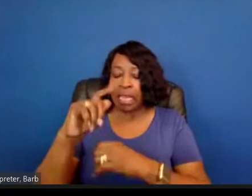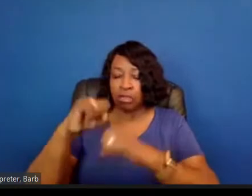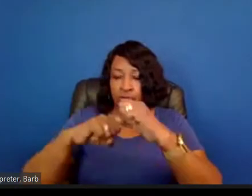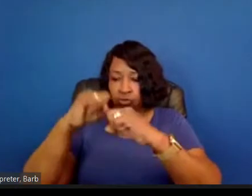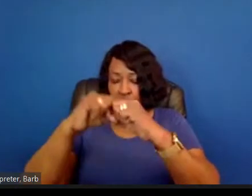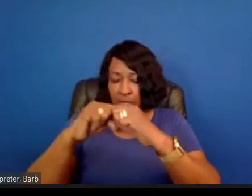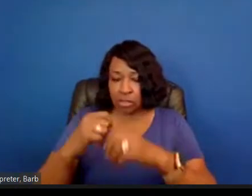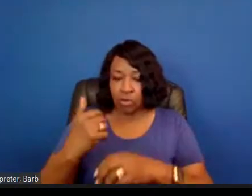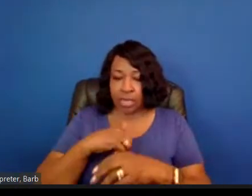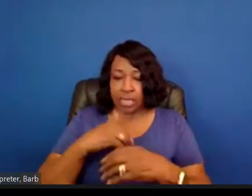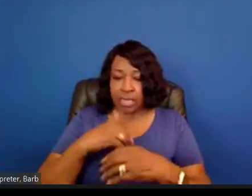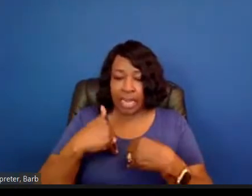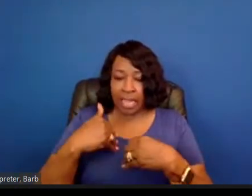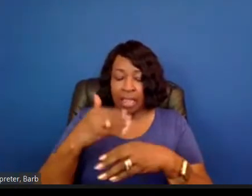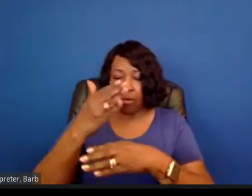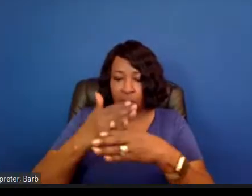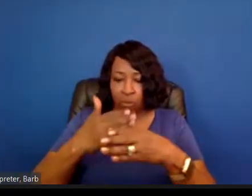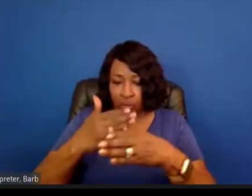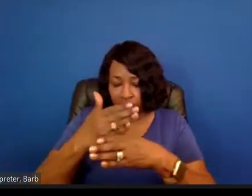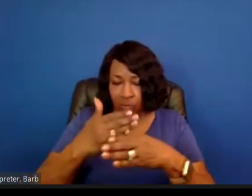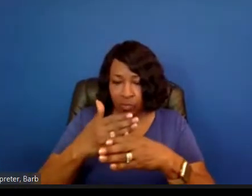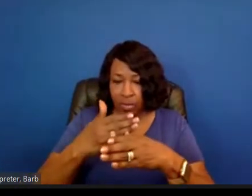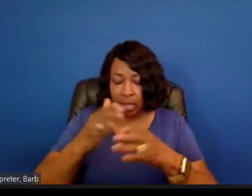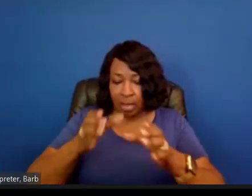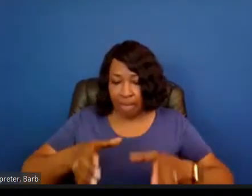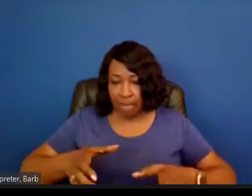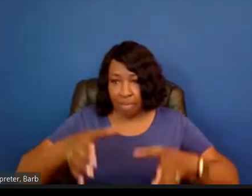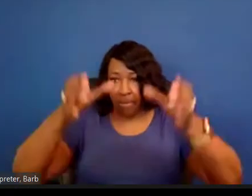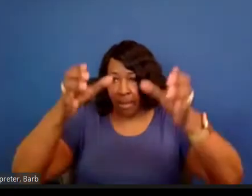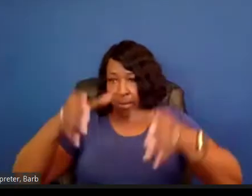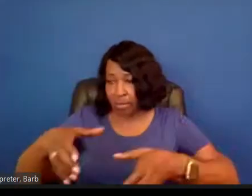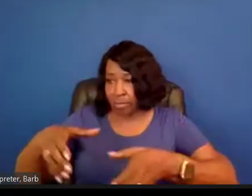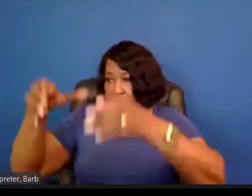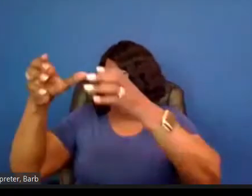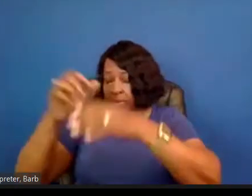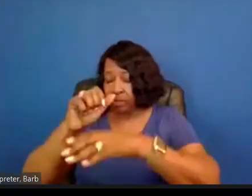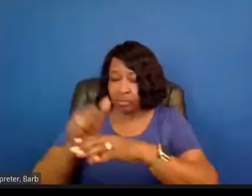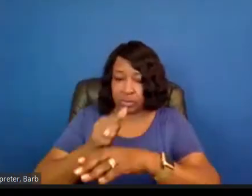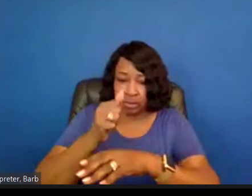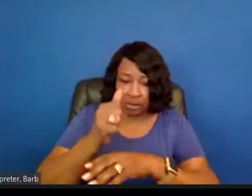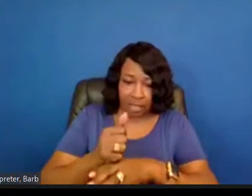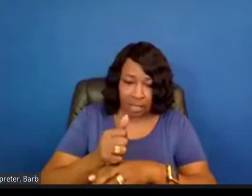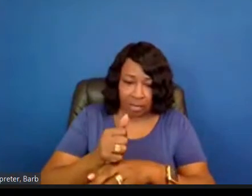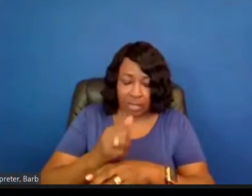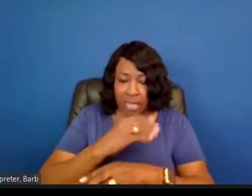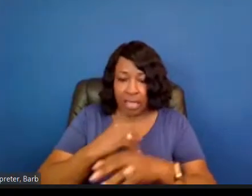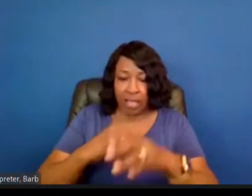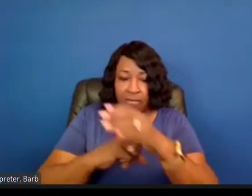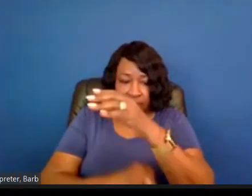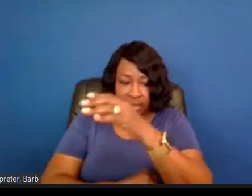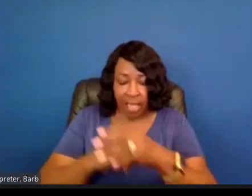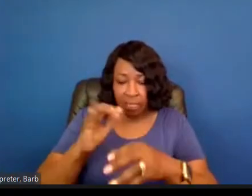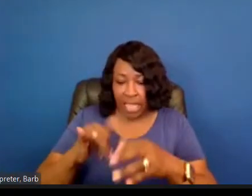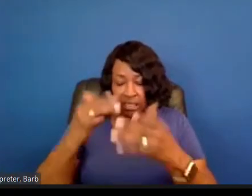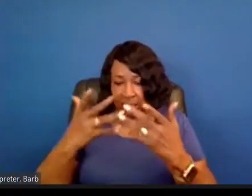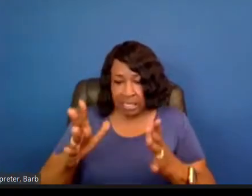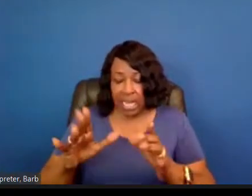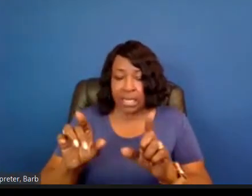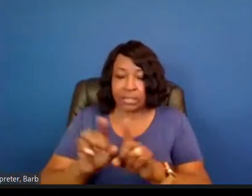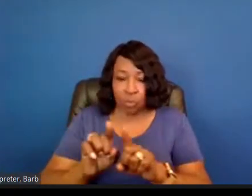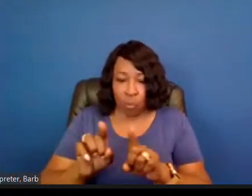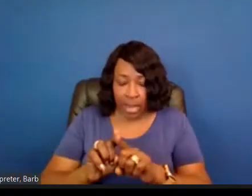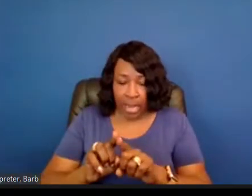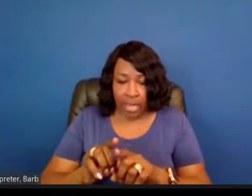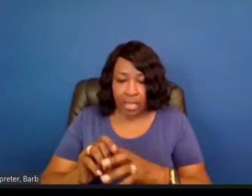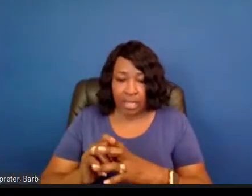beams and columns being installed, and the foundation for that has been completed as well. So we're